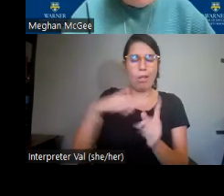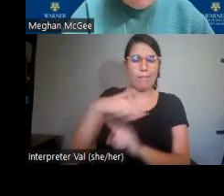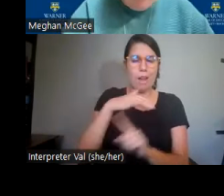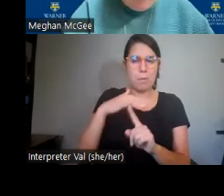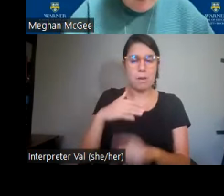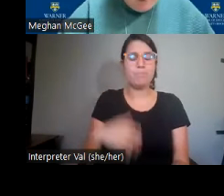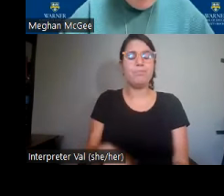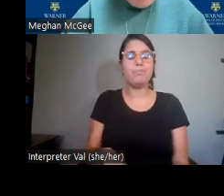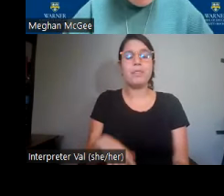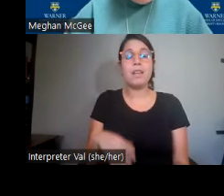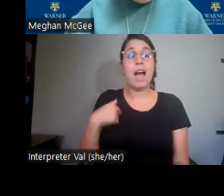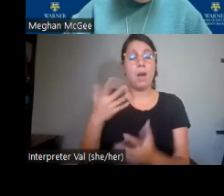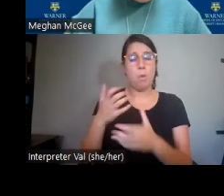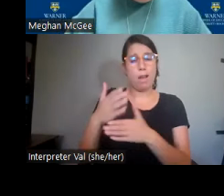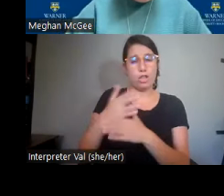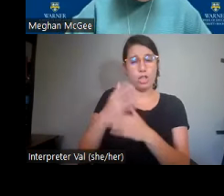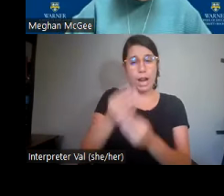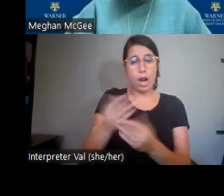of Buffalo's